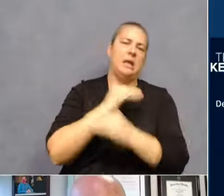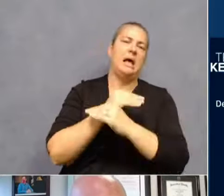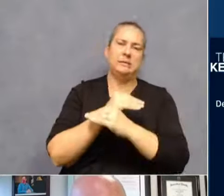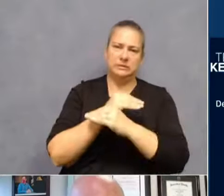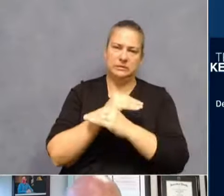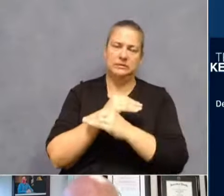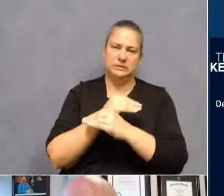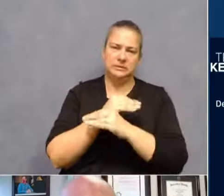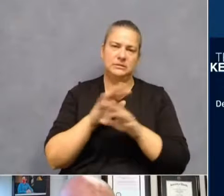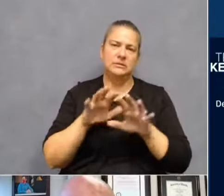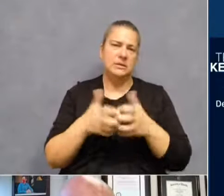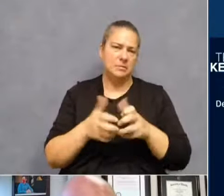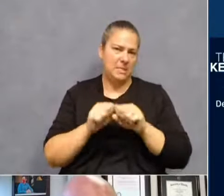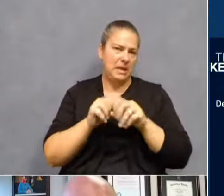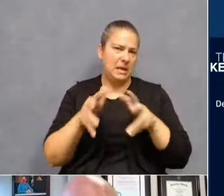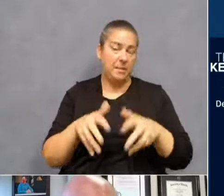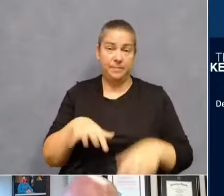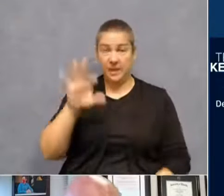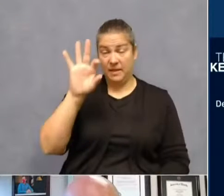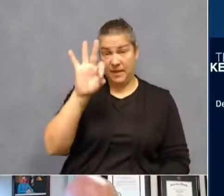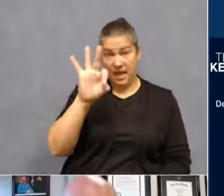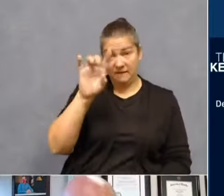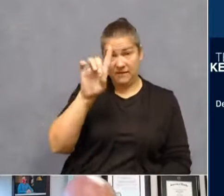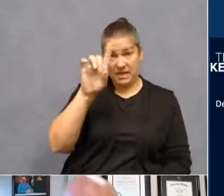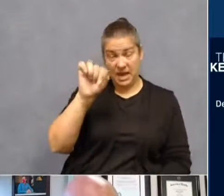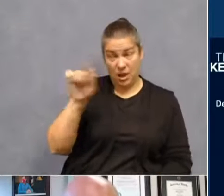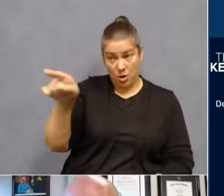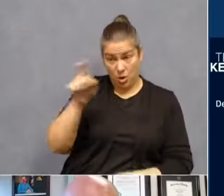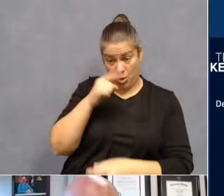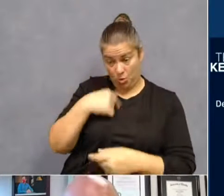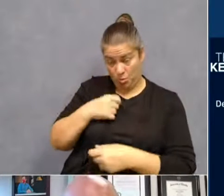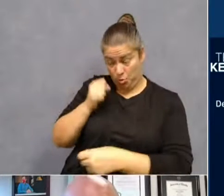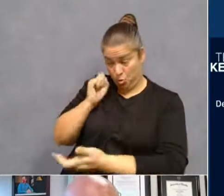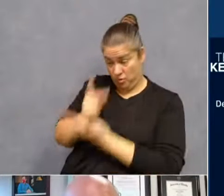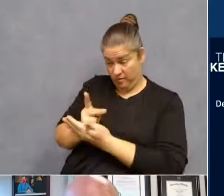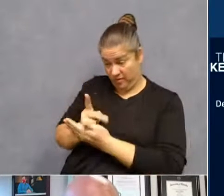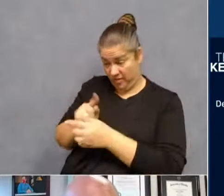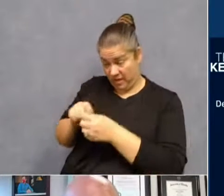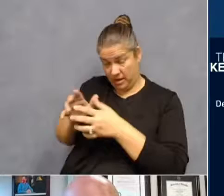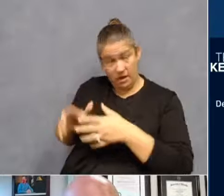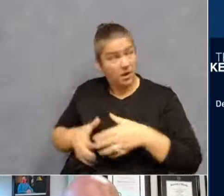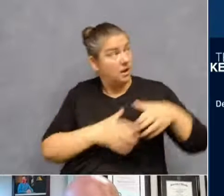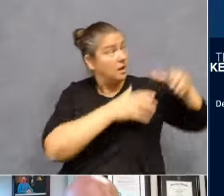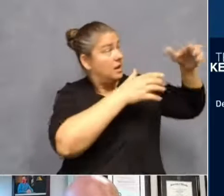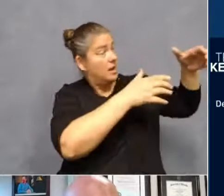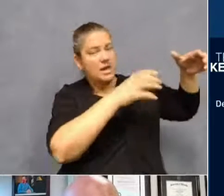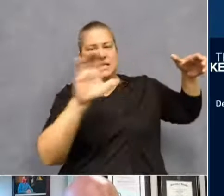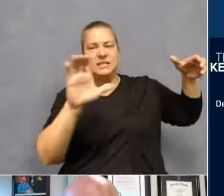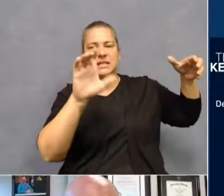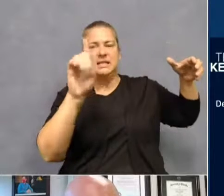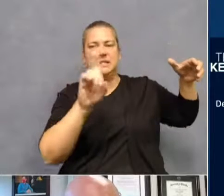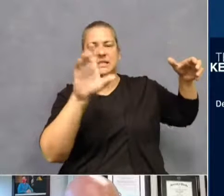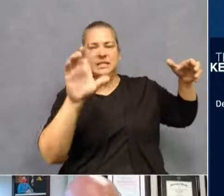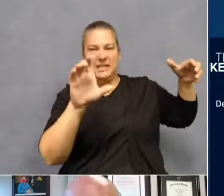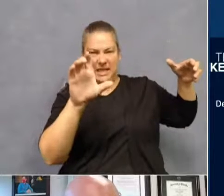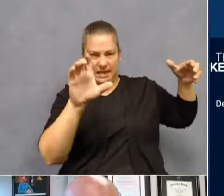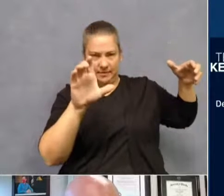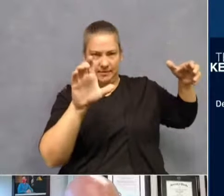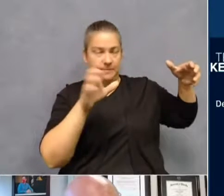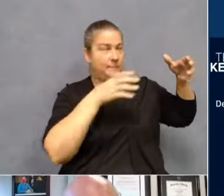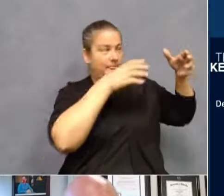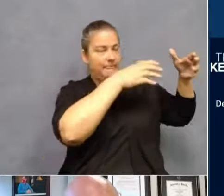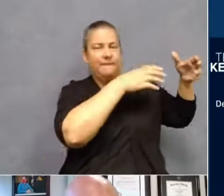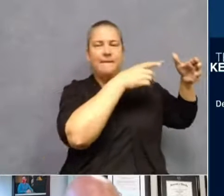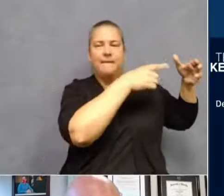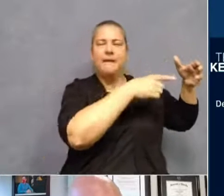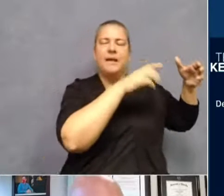the FDA approves it, it goes to a committee at the CDC called the Advisory Committee on Immunization Practices, that's